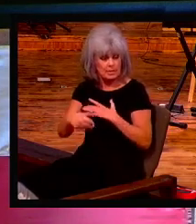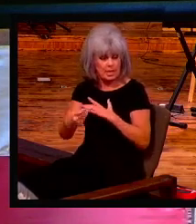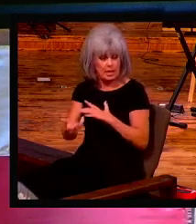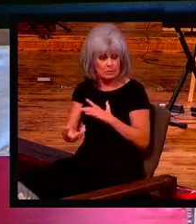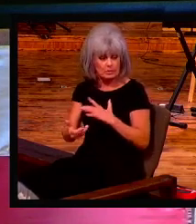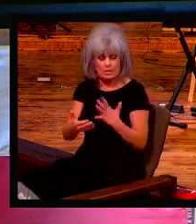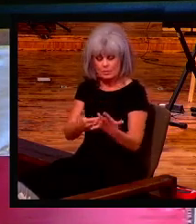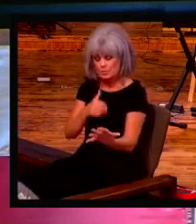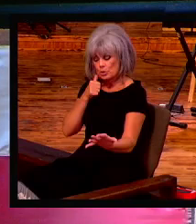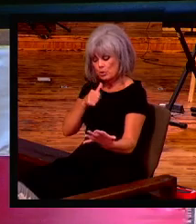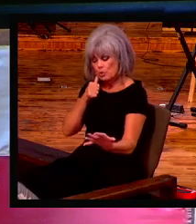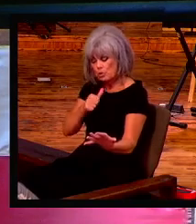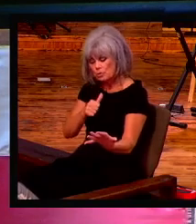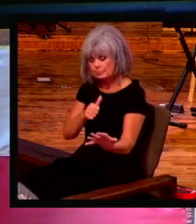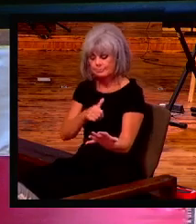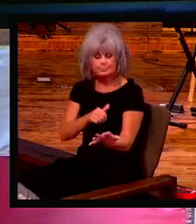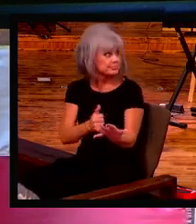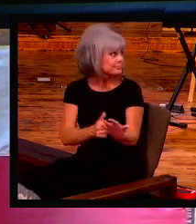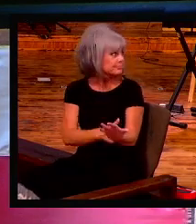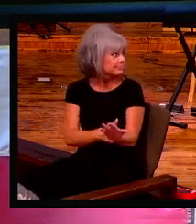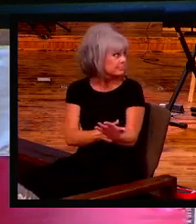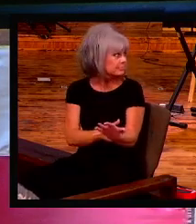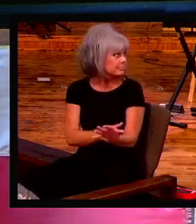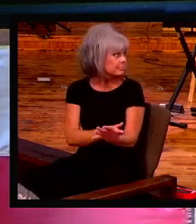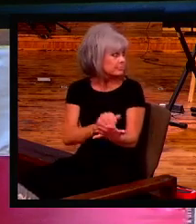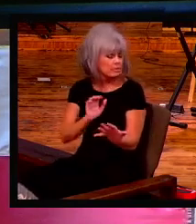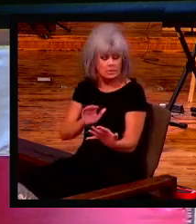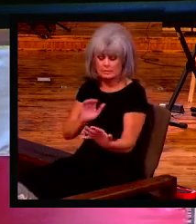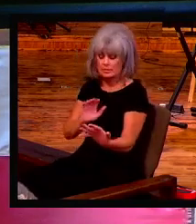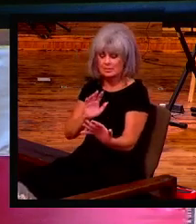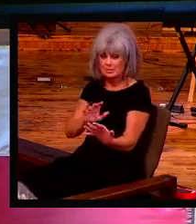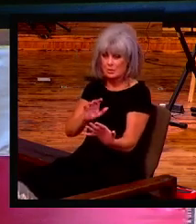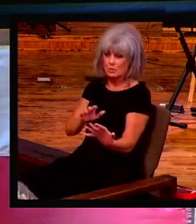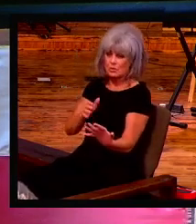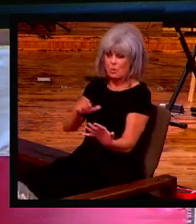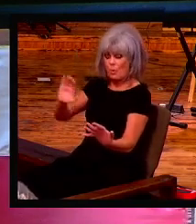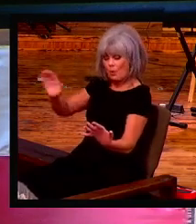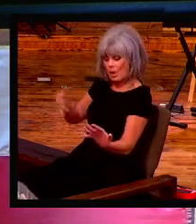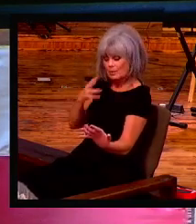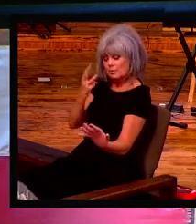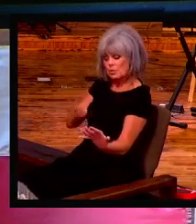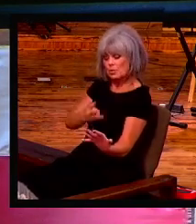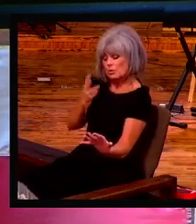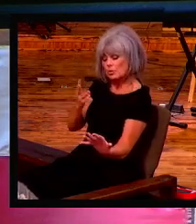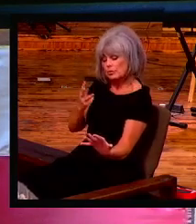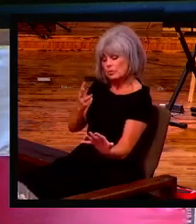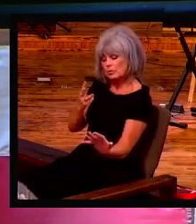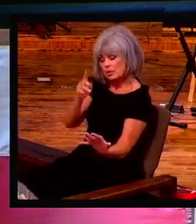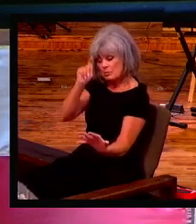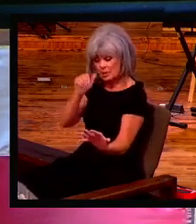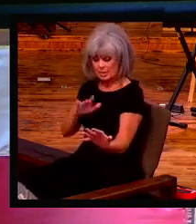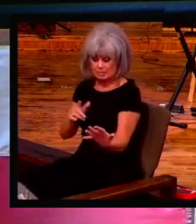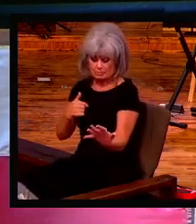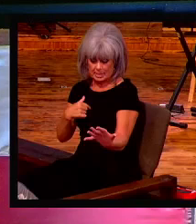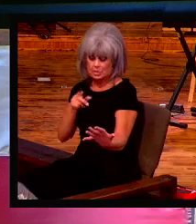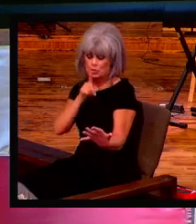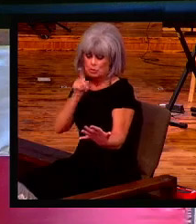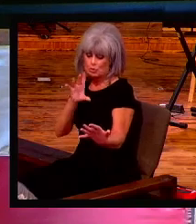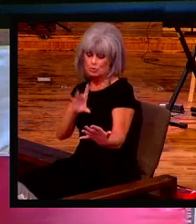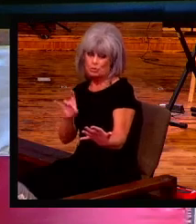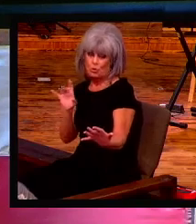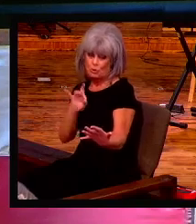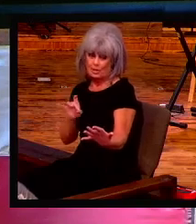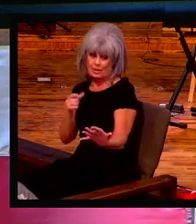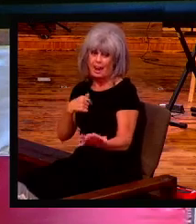it's a girl, patting my baby girl. I'm like, oh man, welcome to this world. If y'all don't believe me, I'm not embellishing the story at all. You can look it up